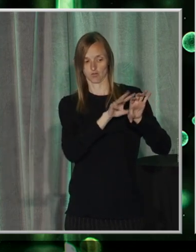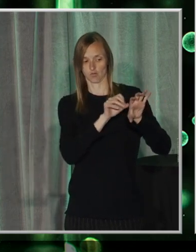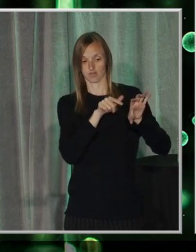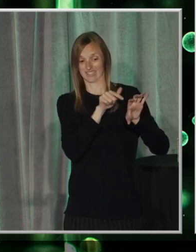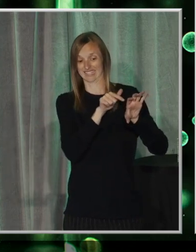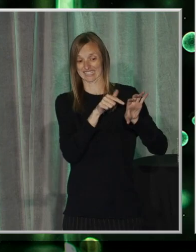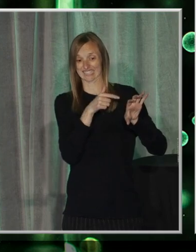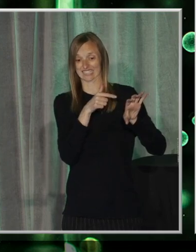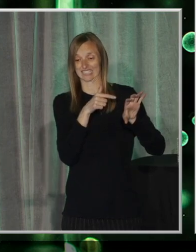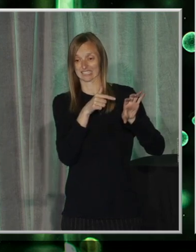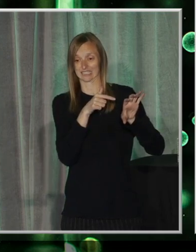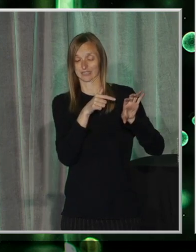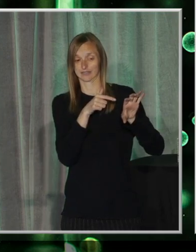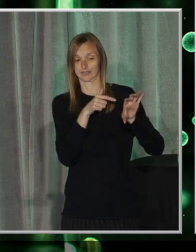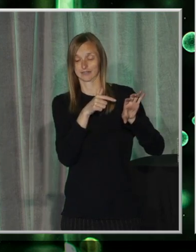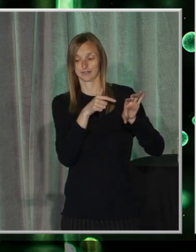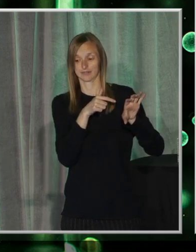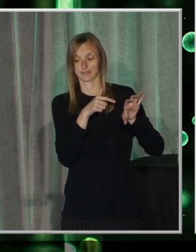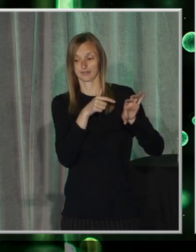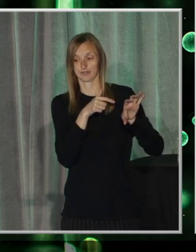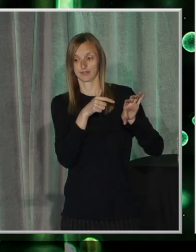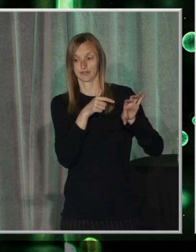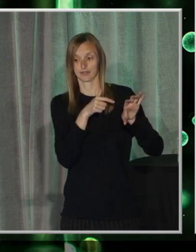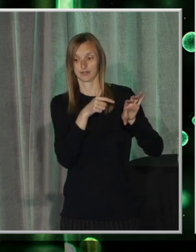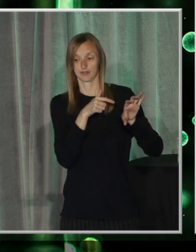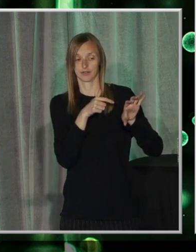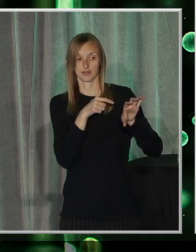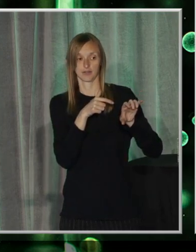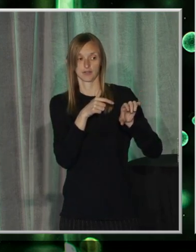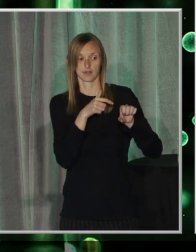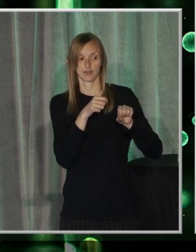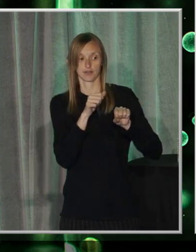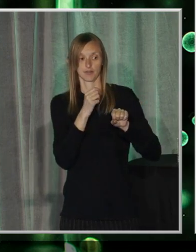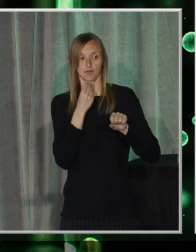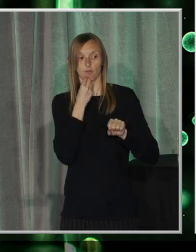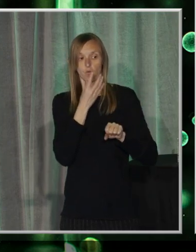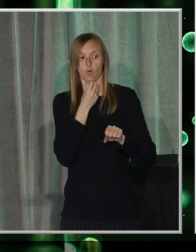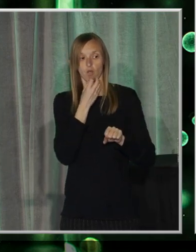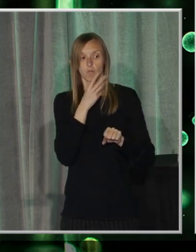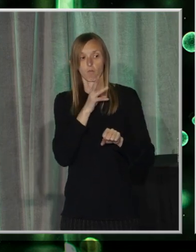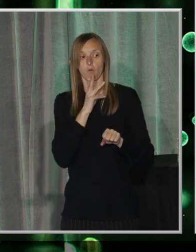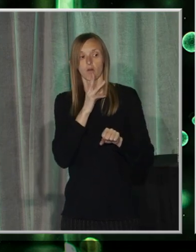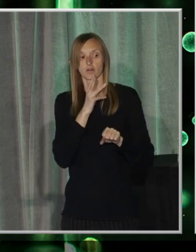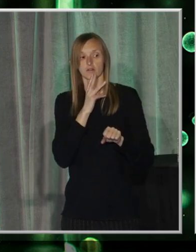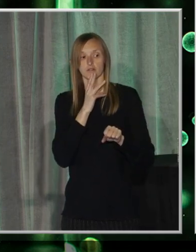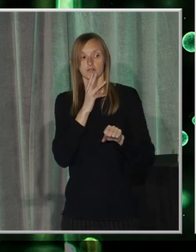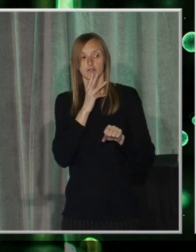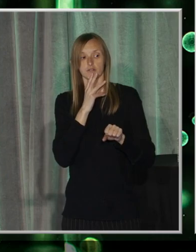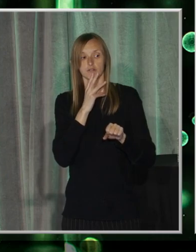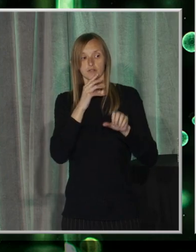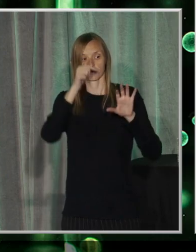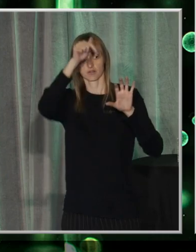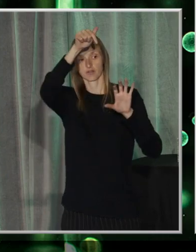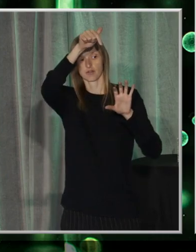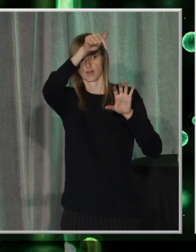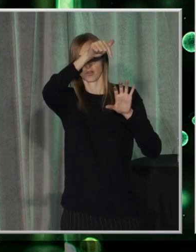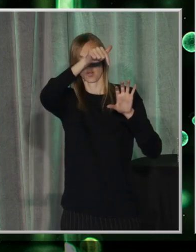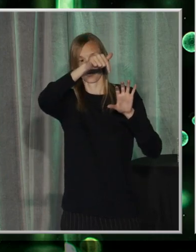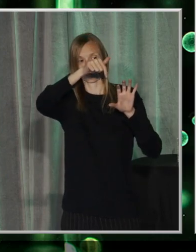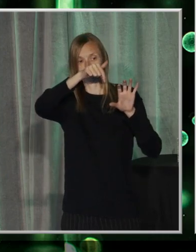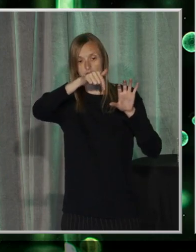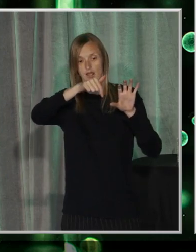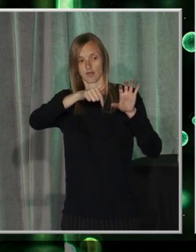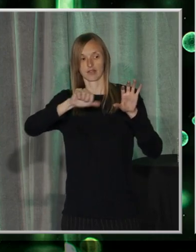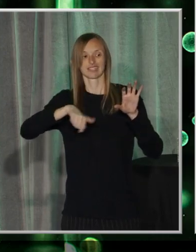like, will be able to the more water that goes down, it will be few water, but there is another